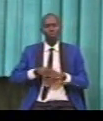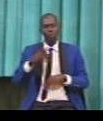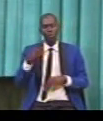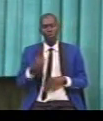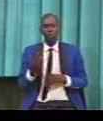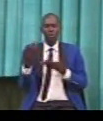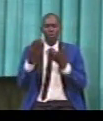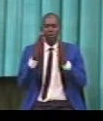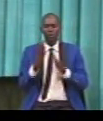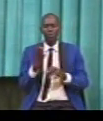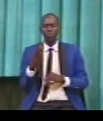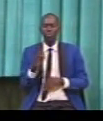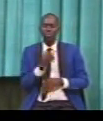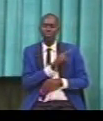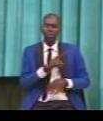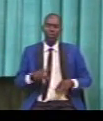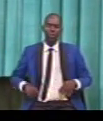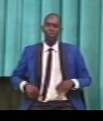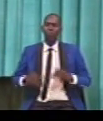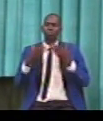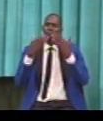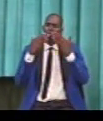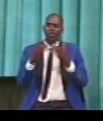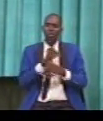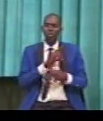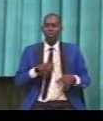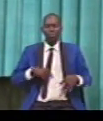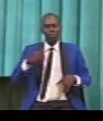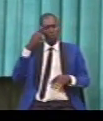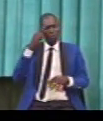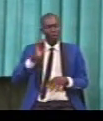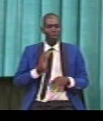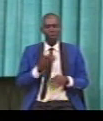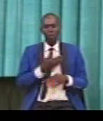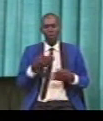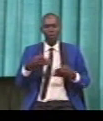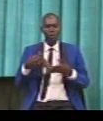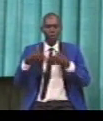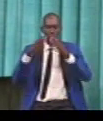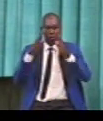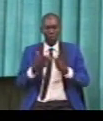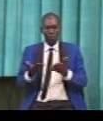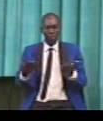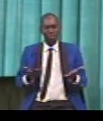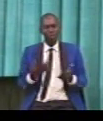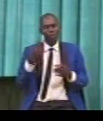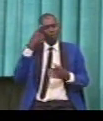Lord. Let's thank the Lord for our coordinator overseer for Southern Africa.